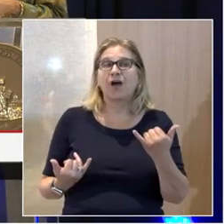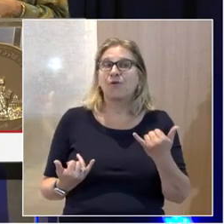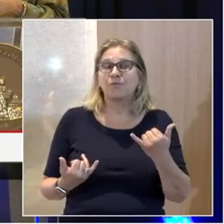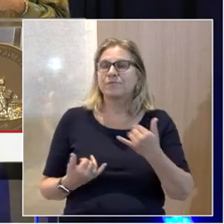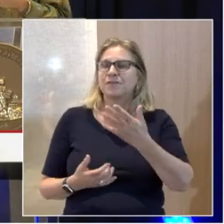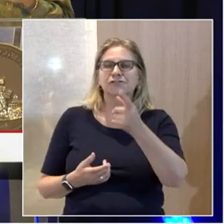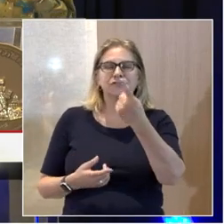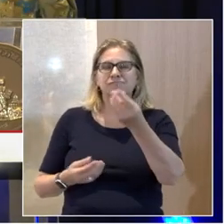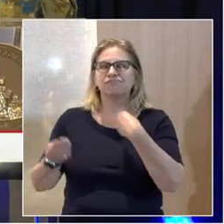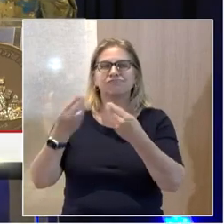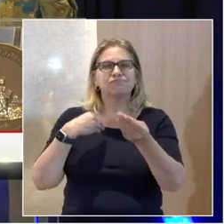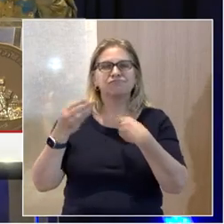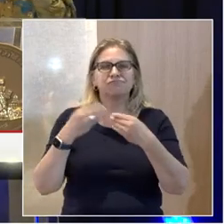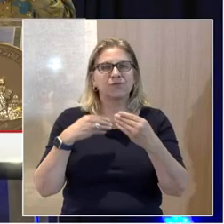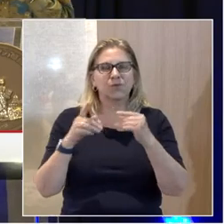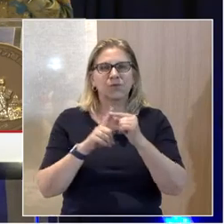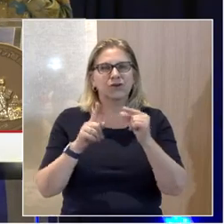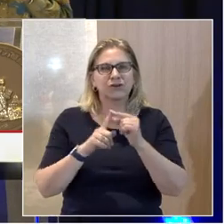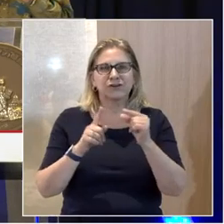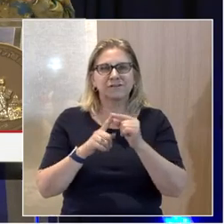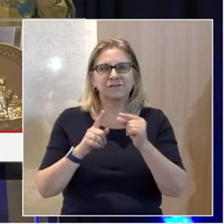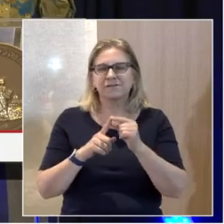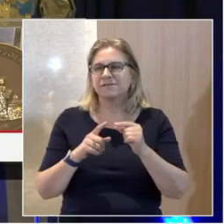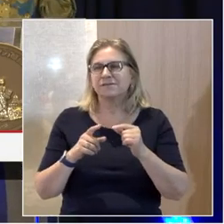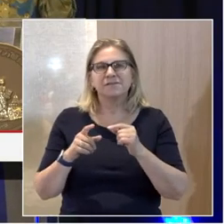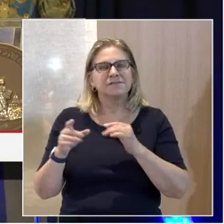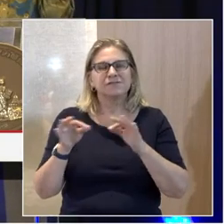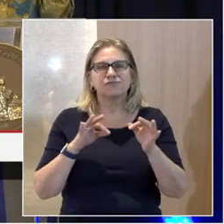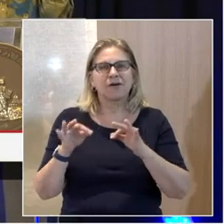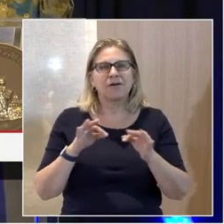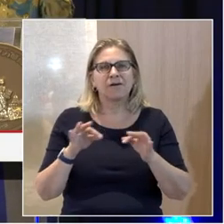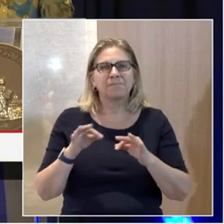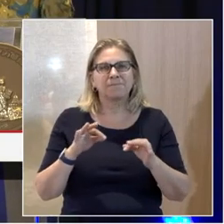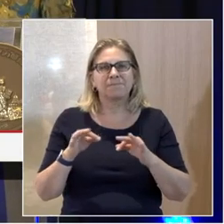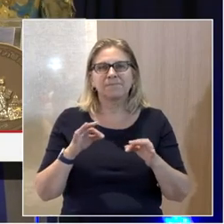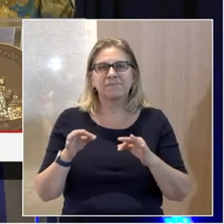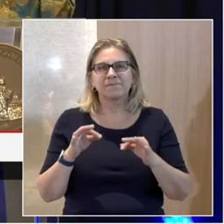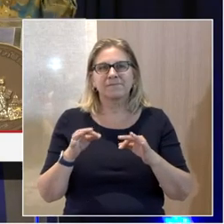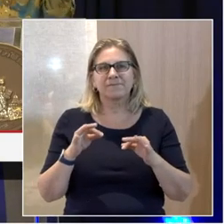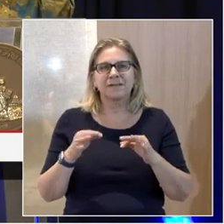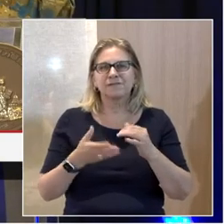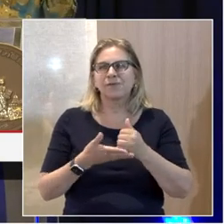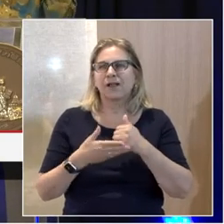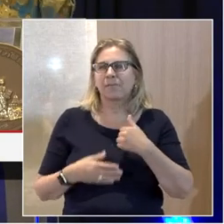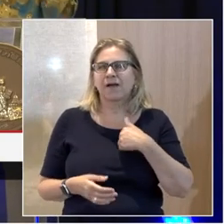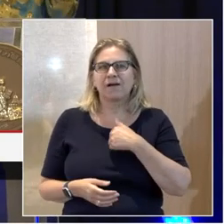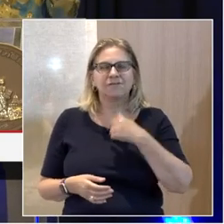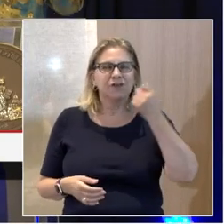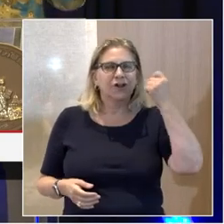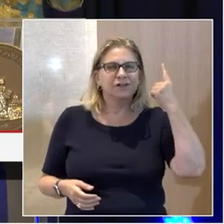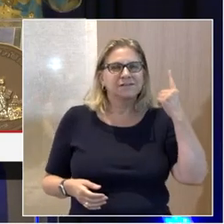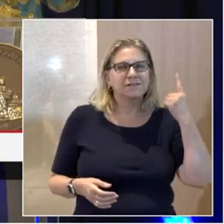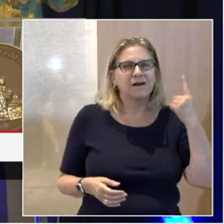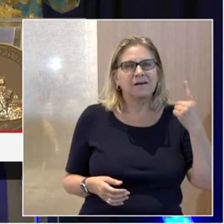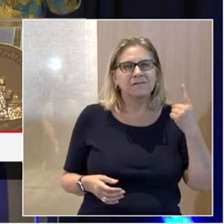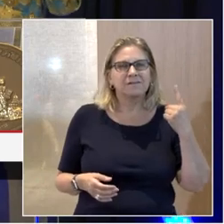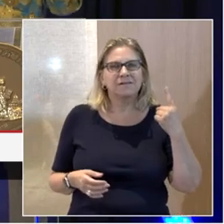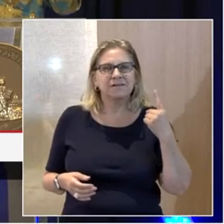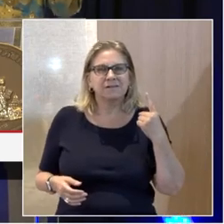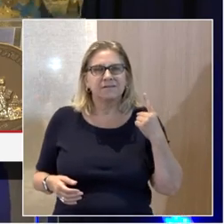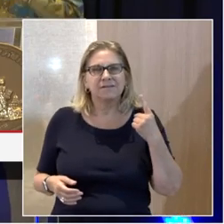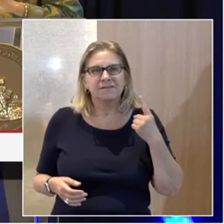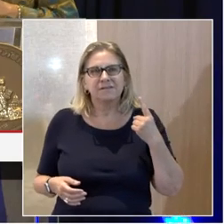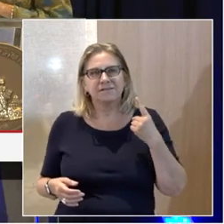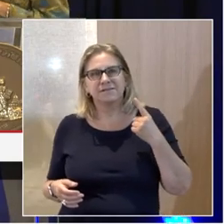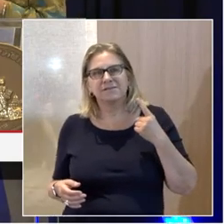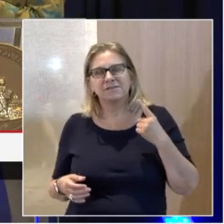that would give us a sense through this wordle of what's the thing that your vision speaks